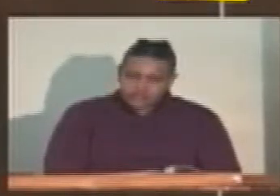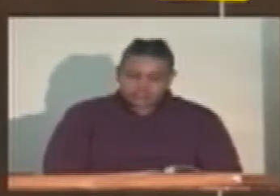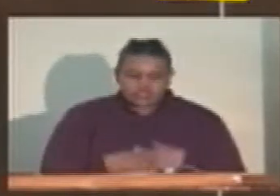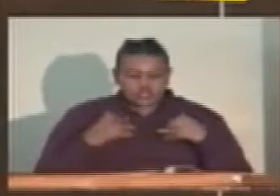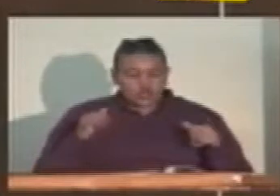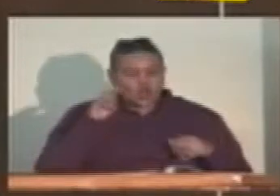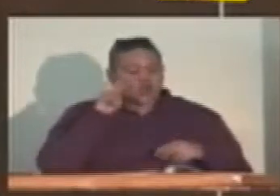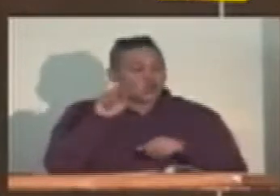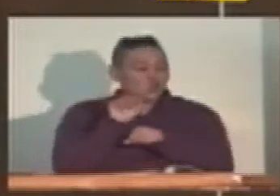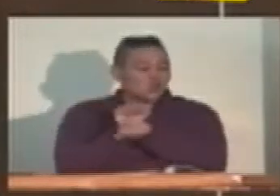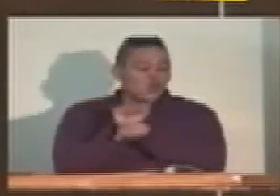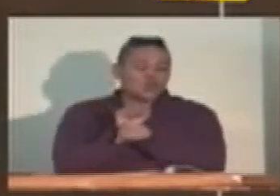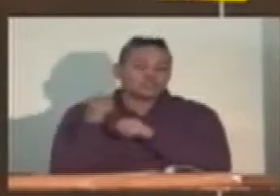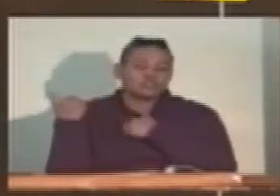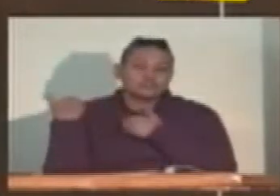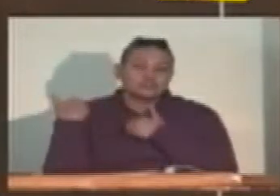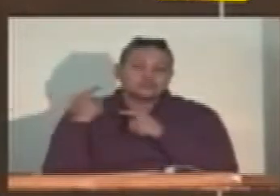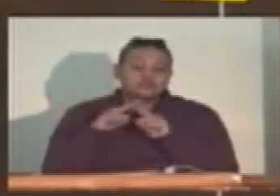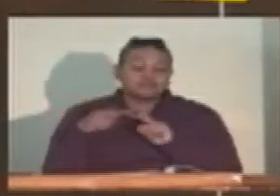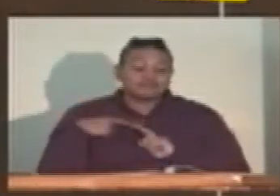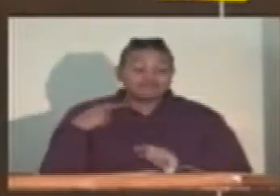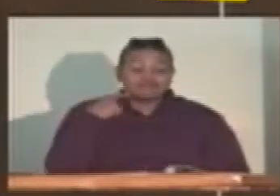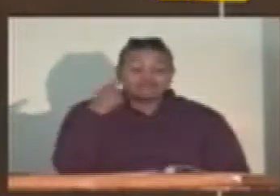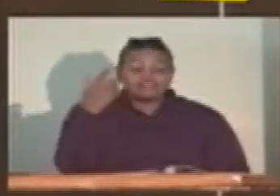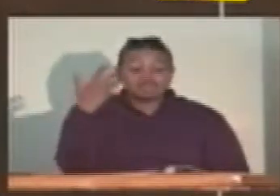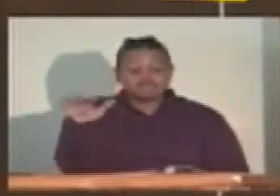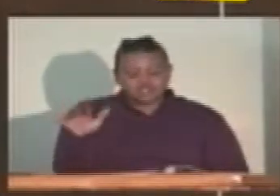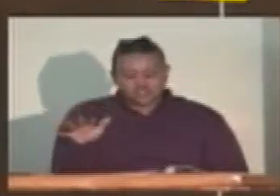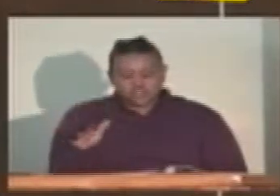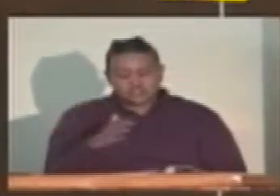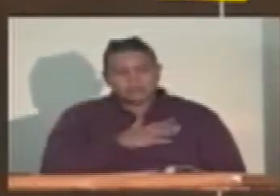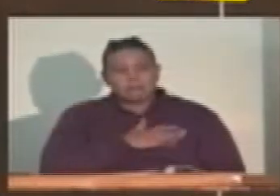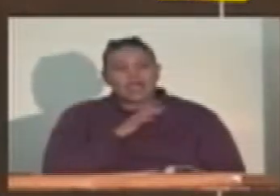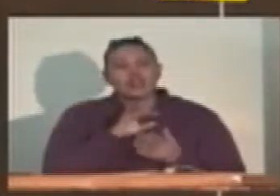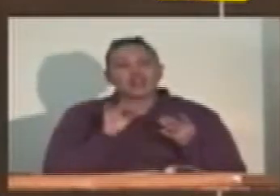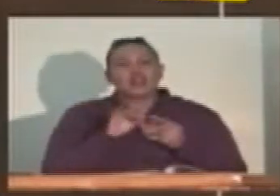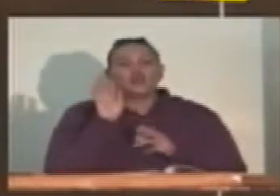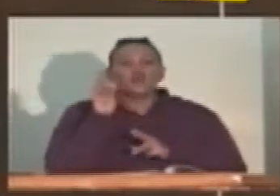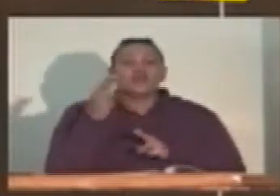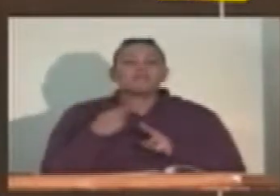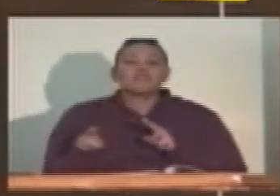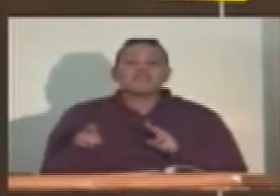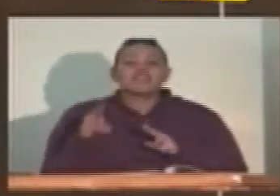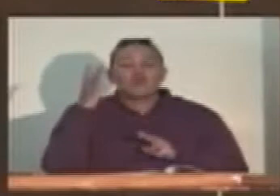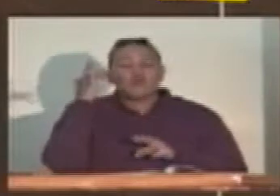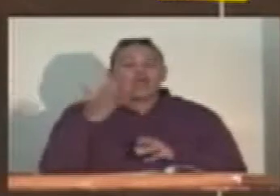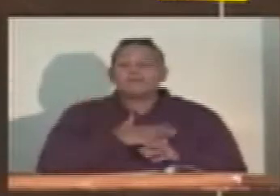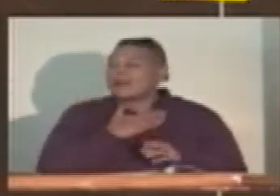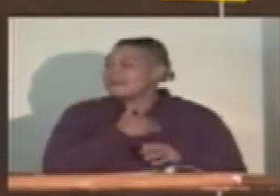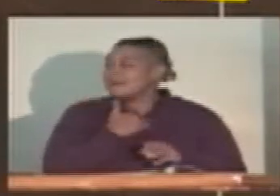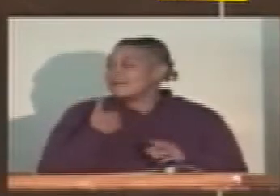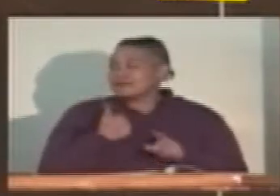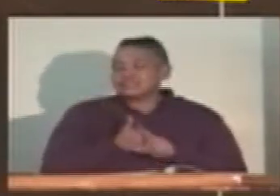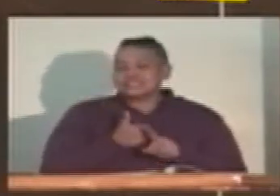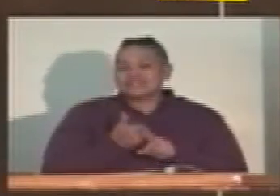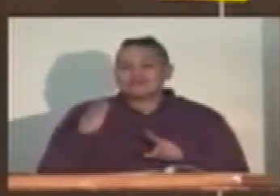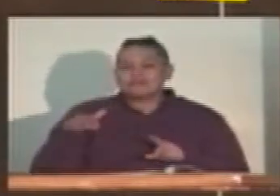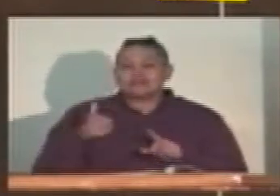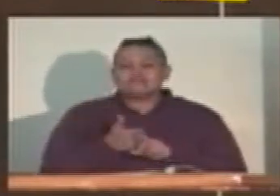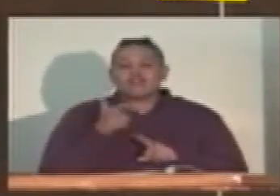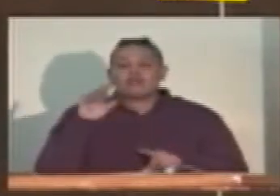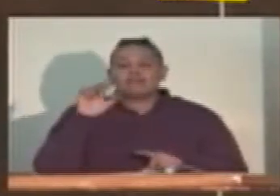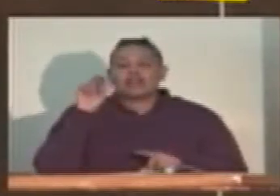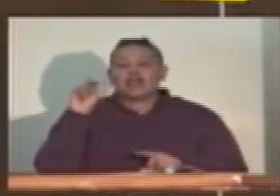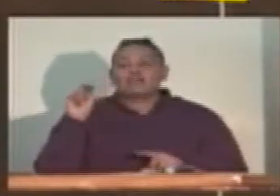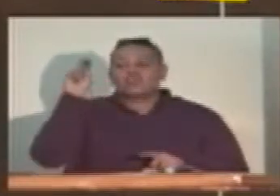turn now to the works portfolio. But as I indicated earlier, my remarks will be brief because my colleague Member of Parliament from